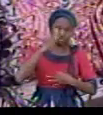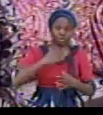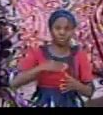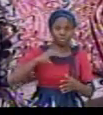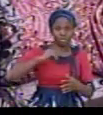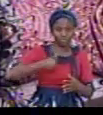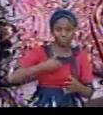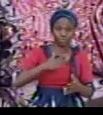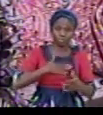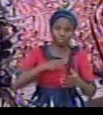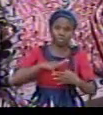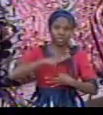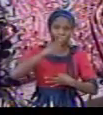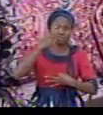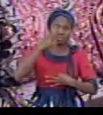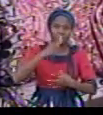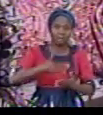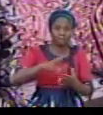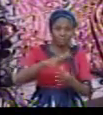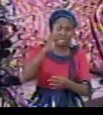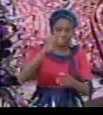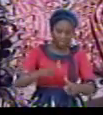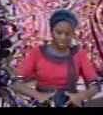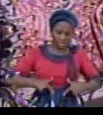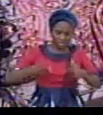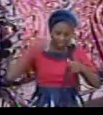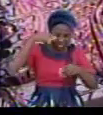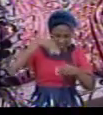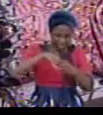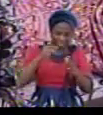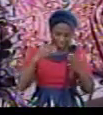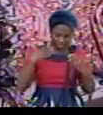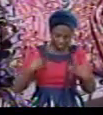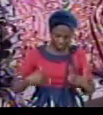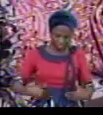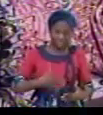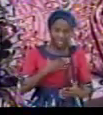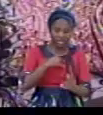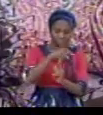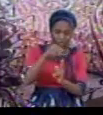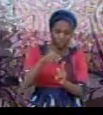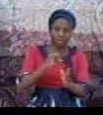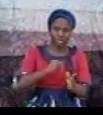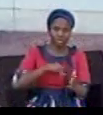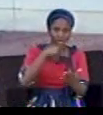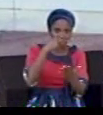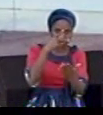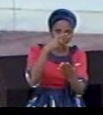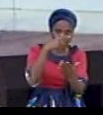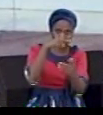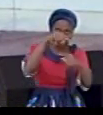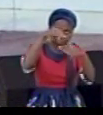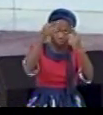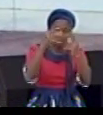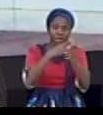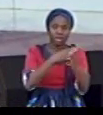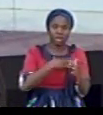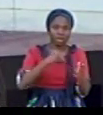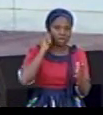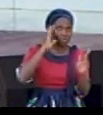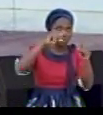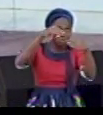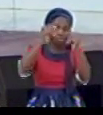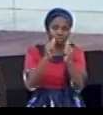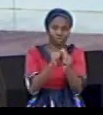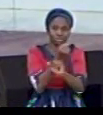spirit, living in the body. And when I go with salvation. I